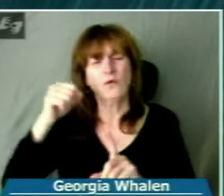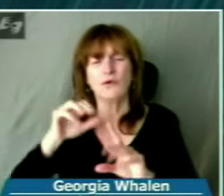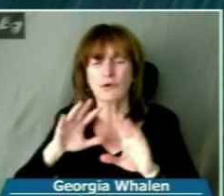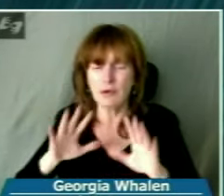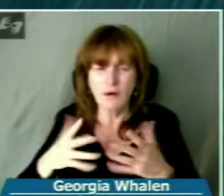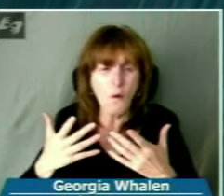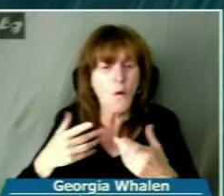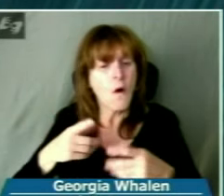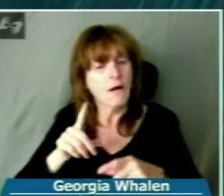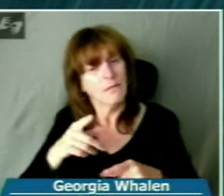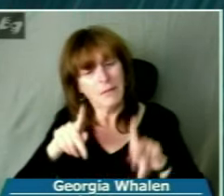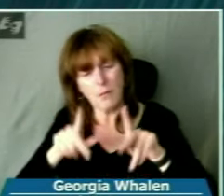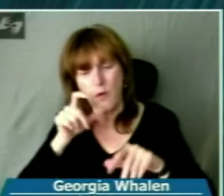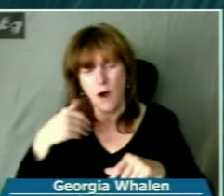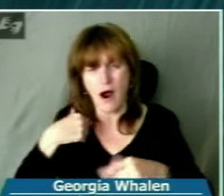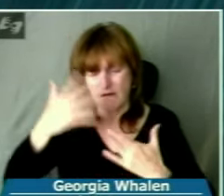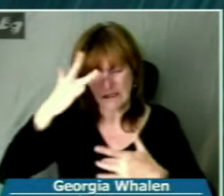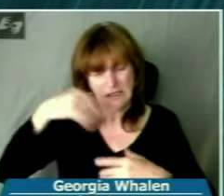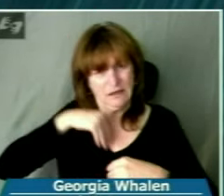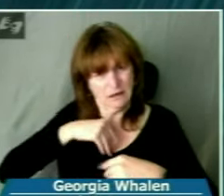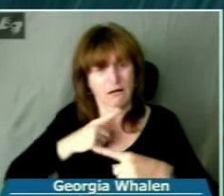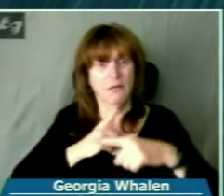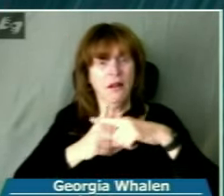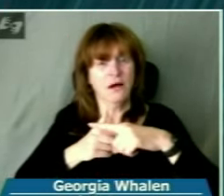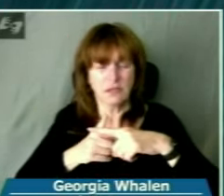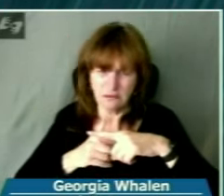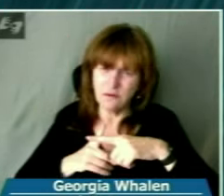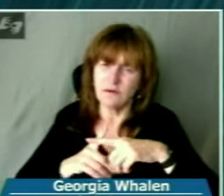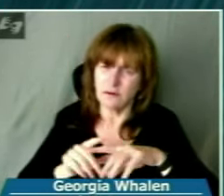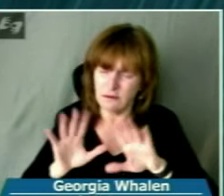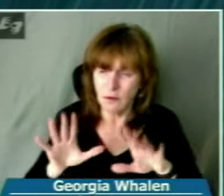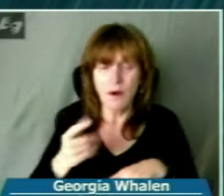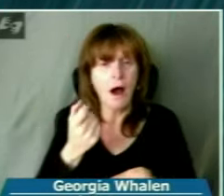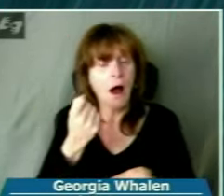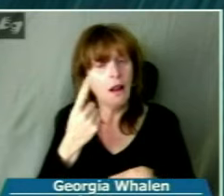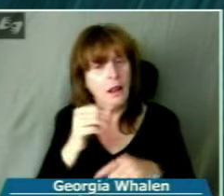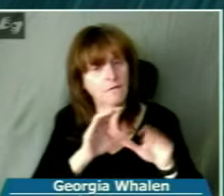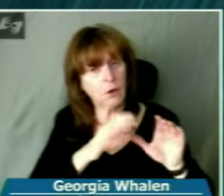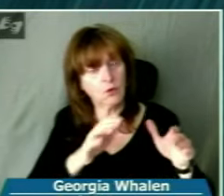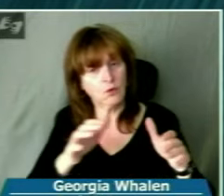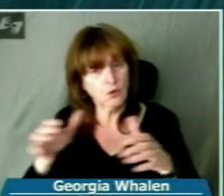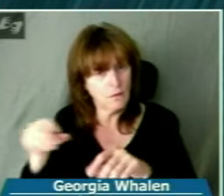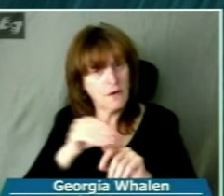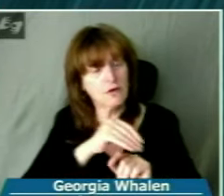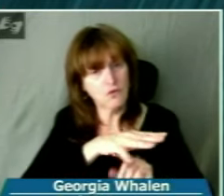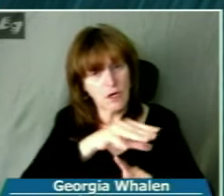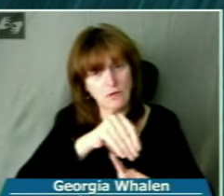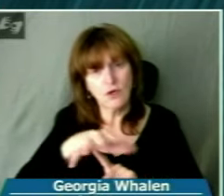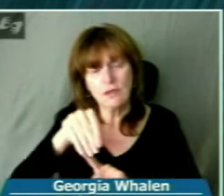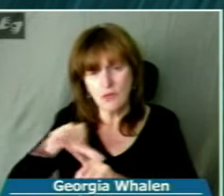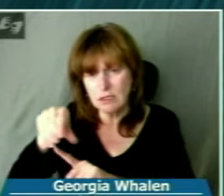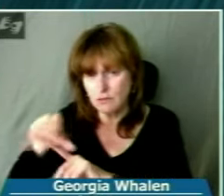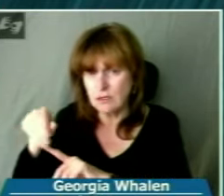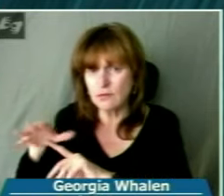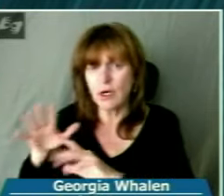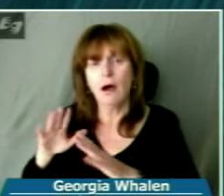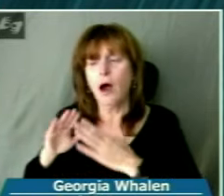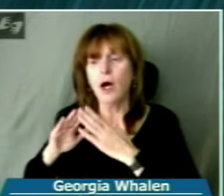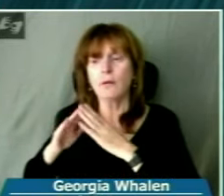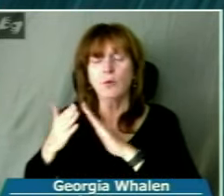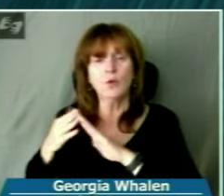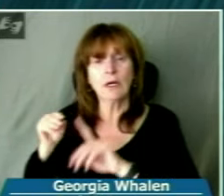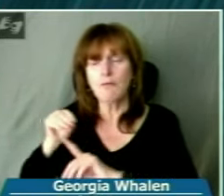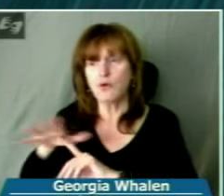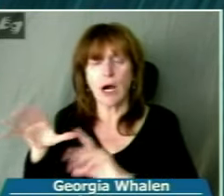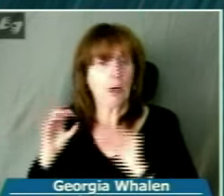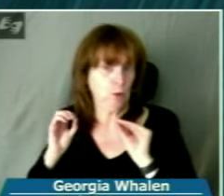community. We currently have 11 institutional outbreaks that are going on, none within any community sites. And of course, there's many more details on